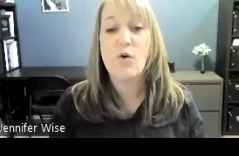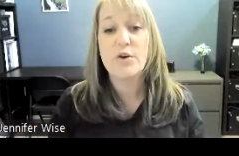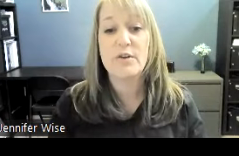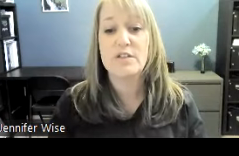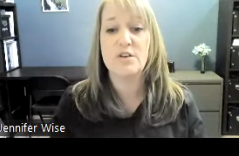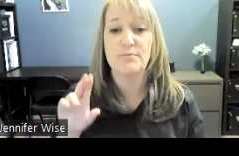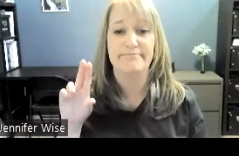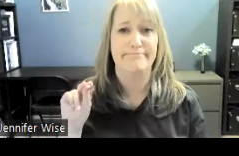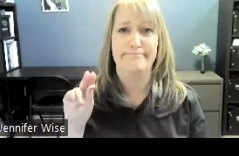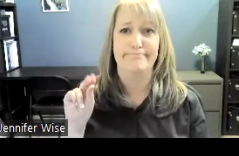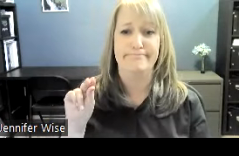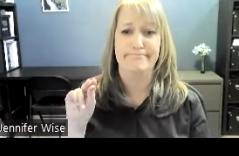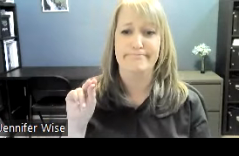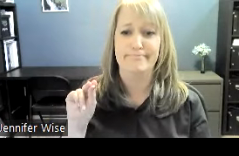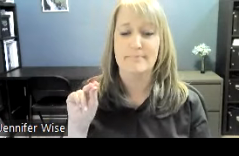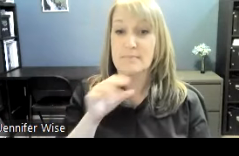Or you could do.